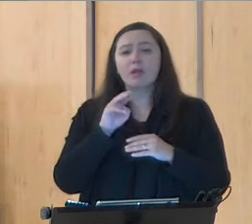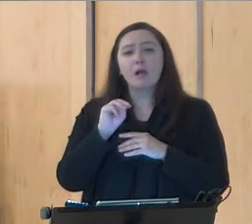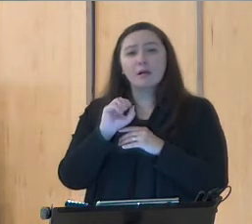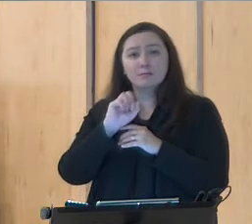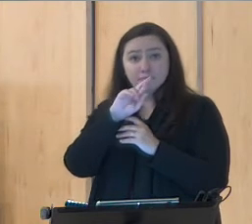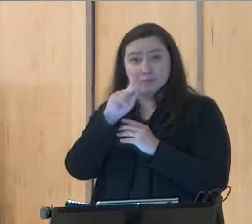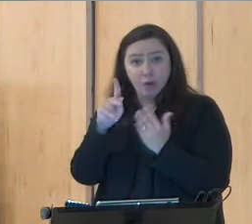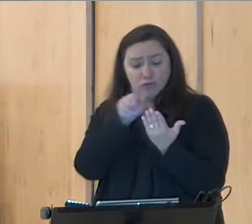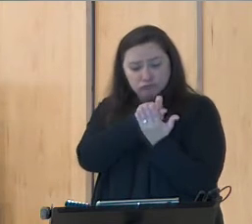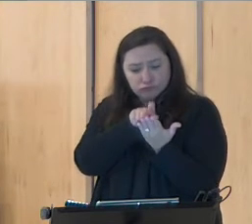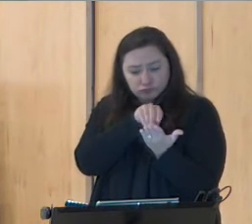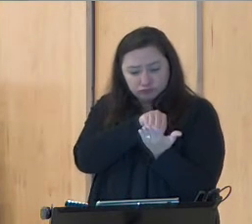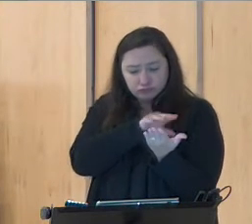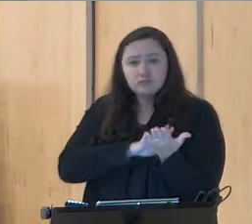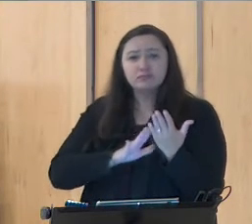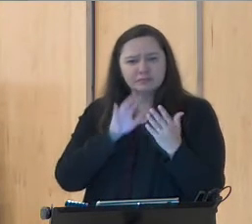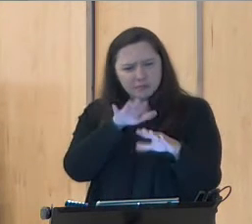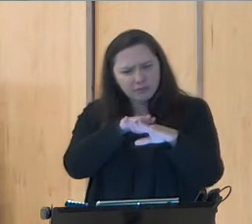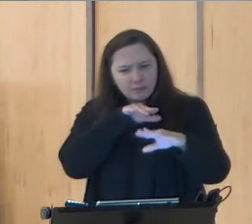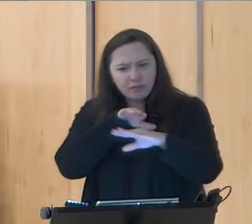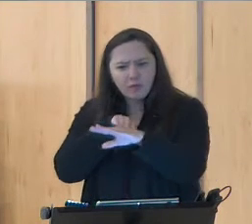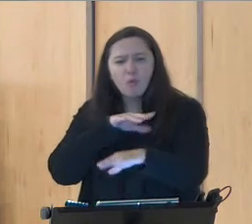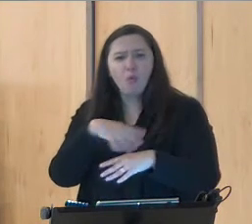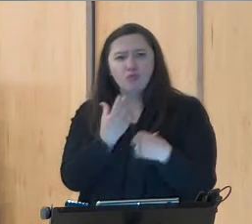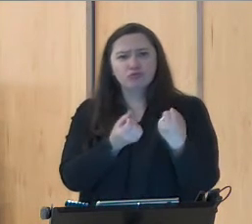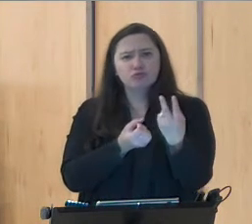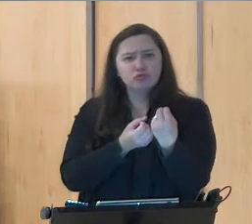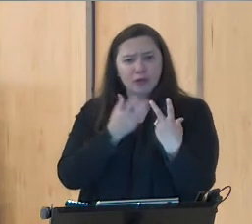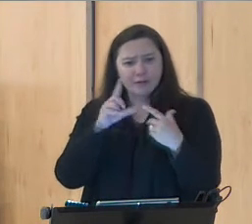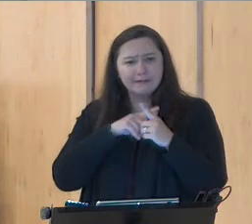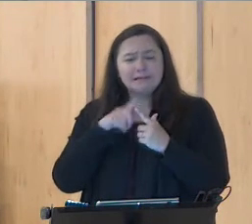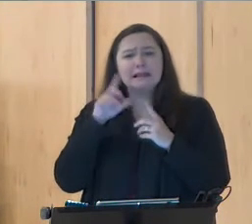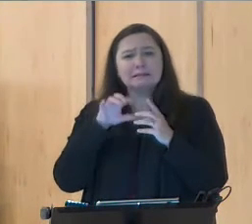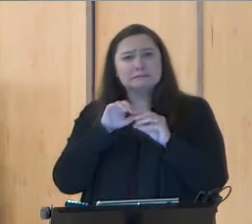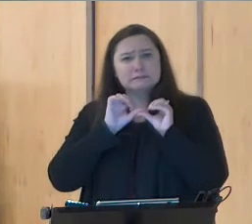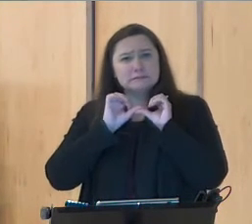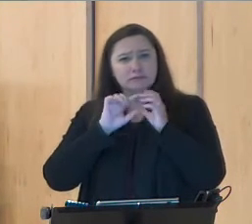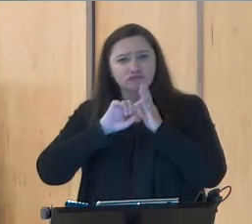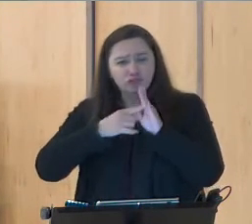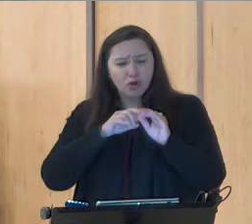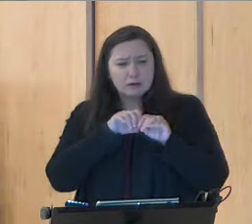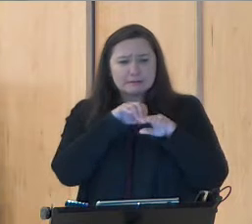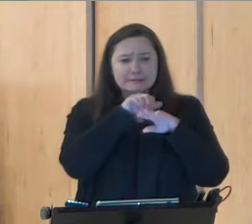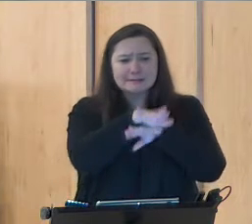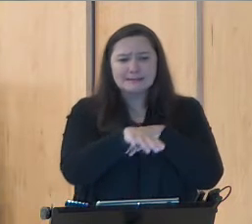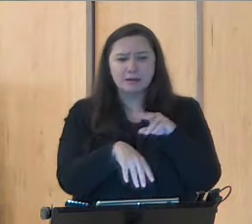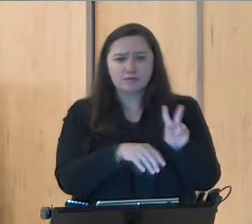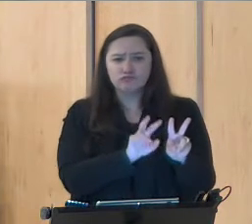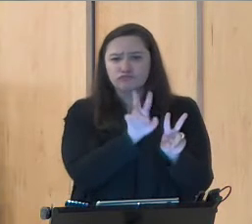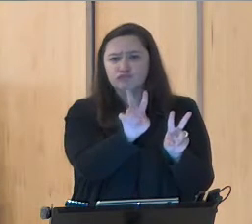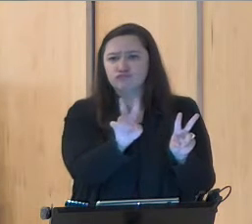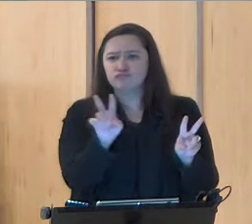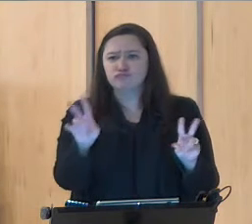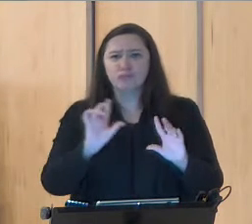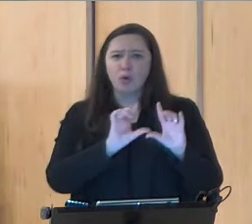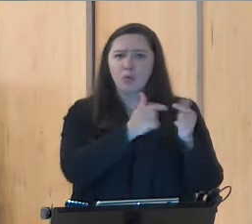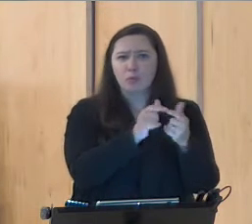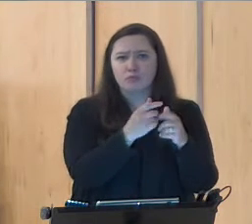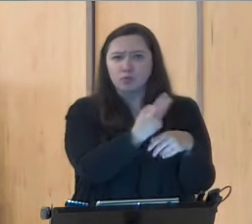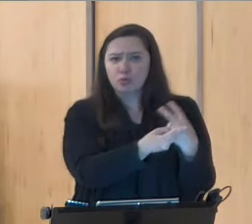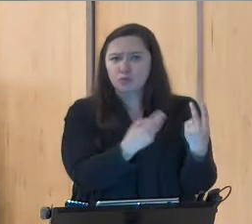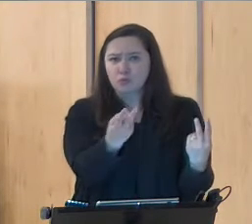to send them out two by two and gave them authority over impure spirits. These were his